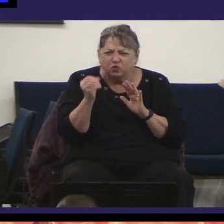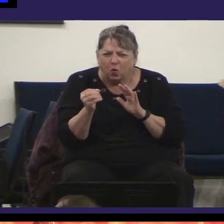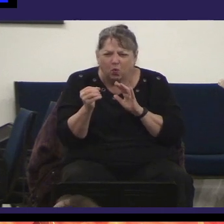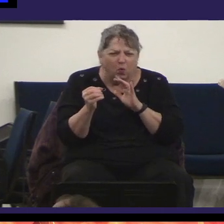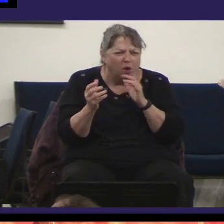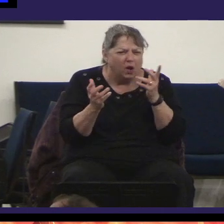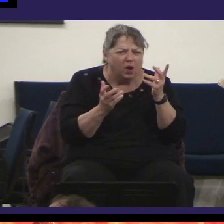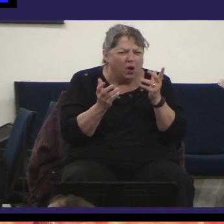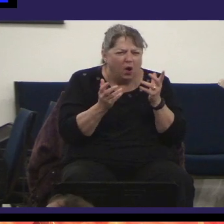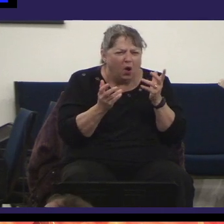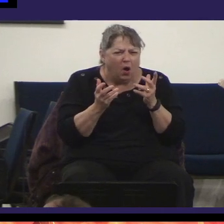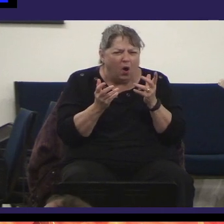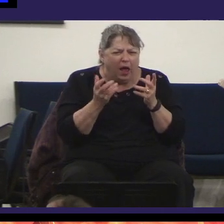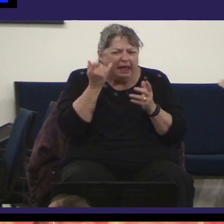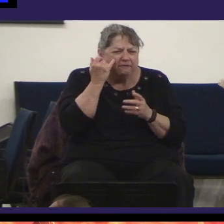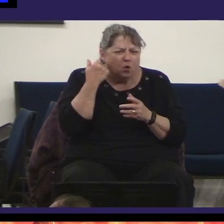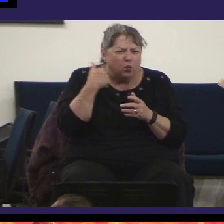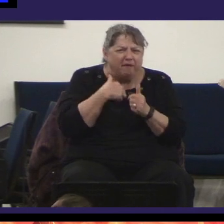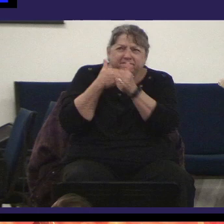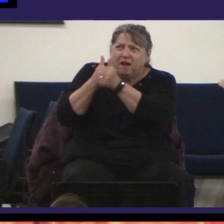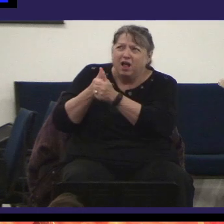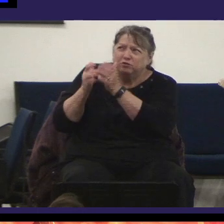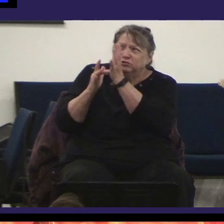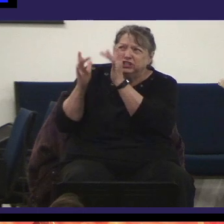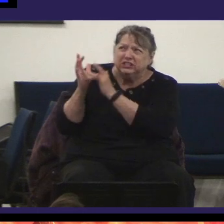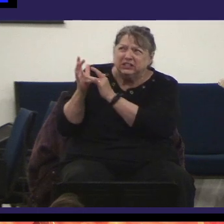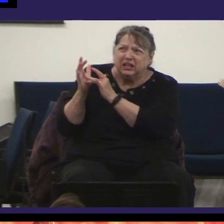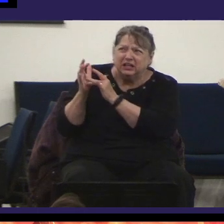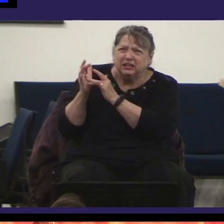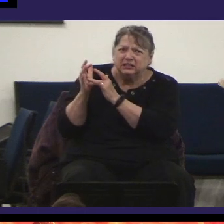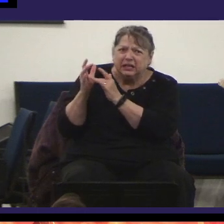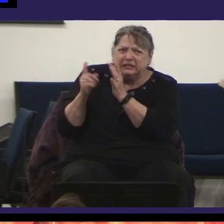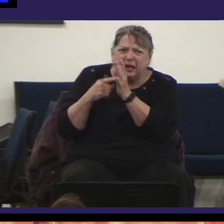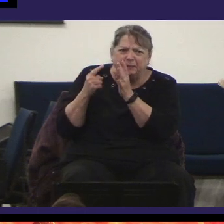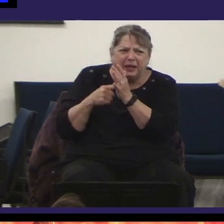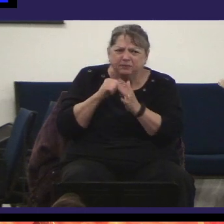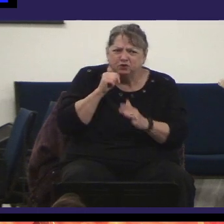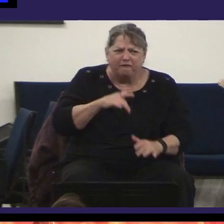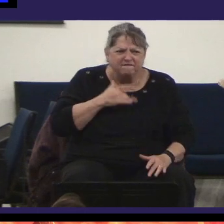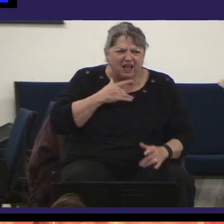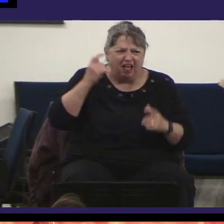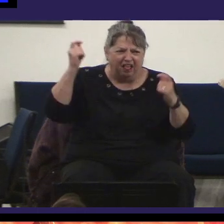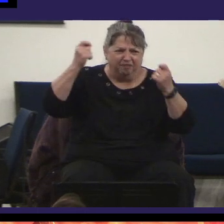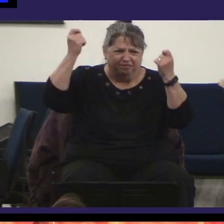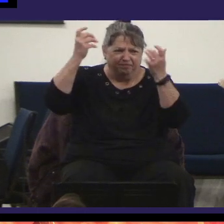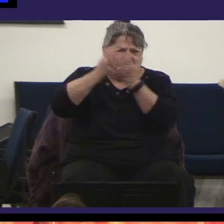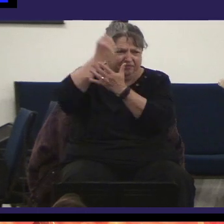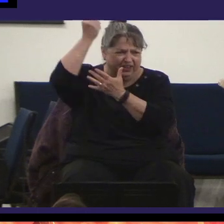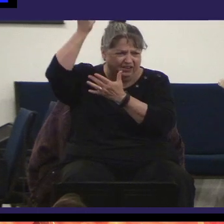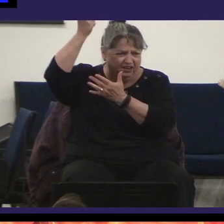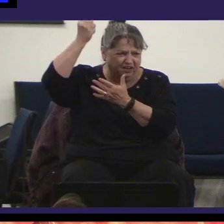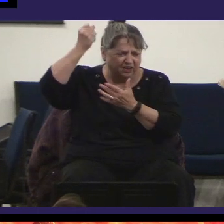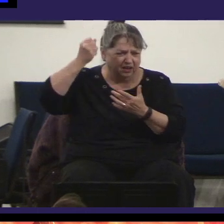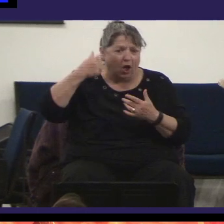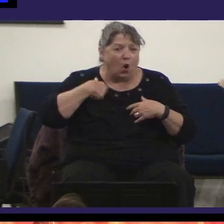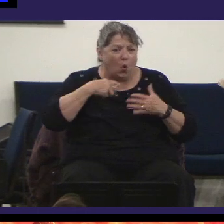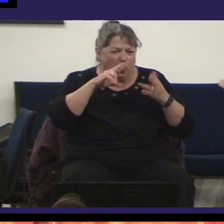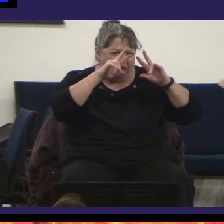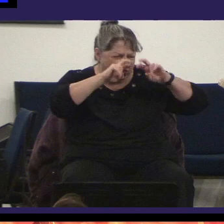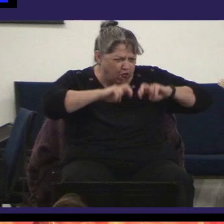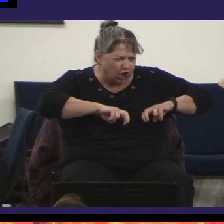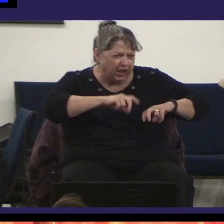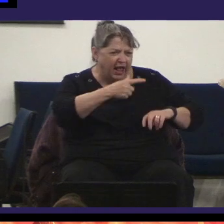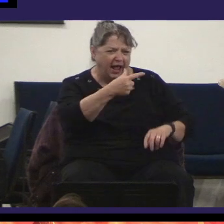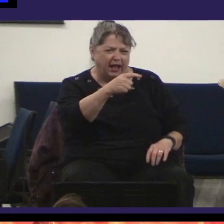why aren't we living a victorious life? And he said, well, turn to Galatians. And so we looked at Galatians, and we looked